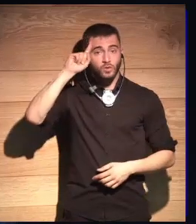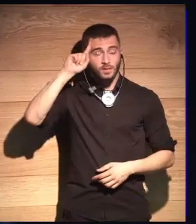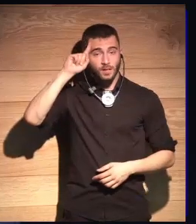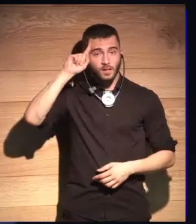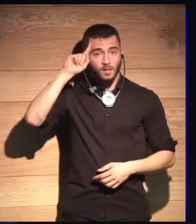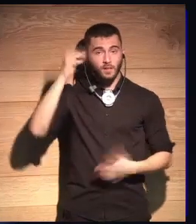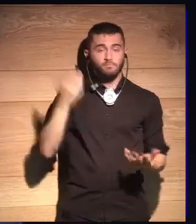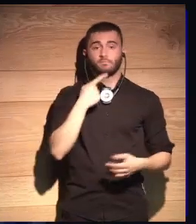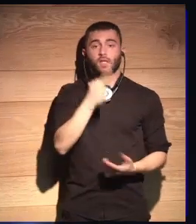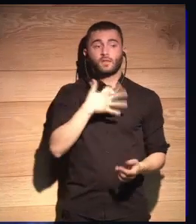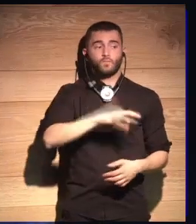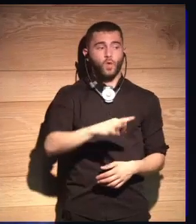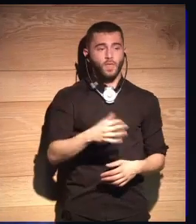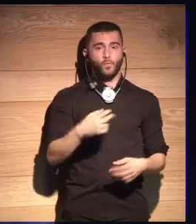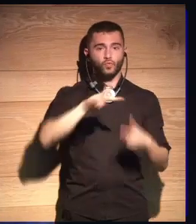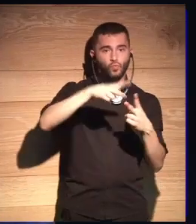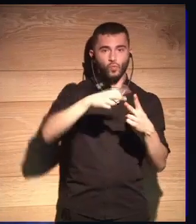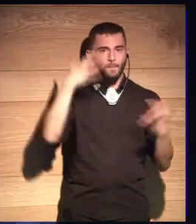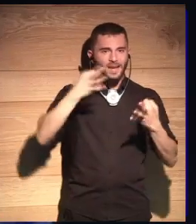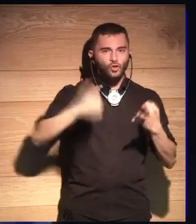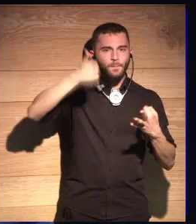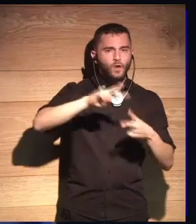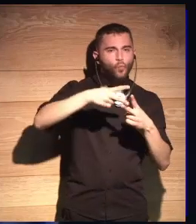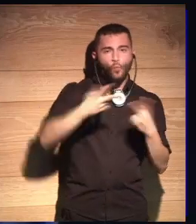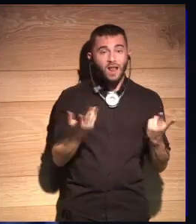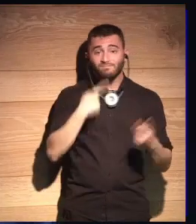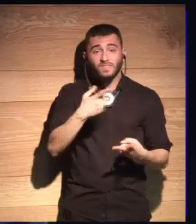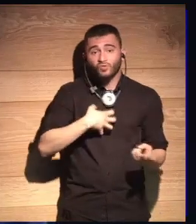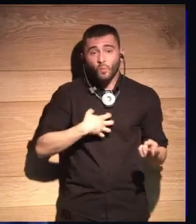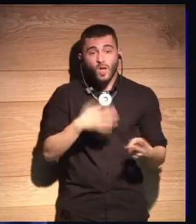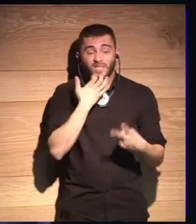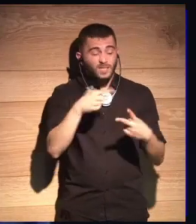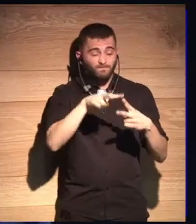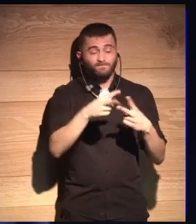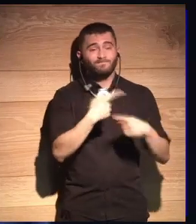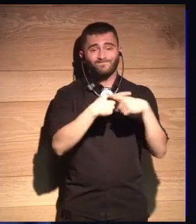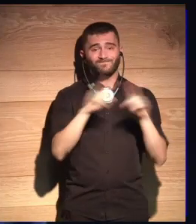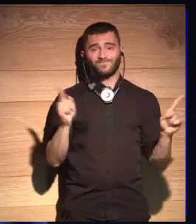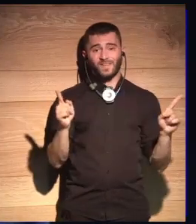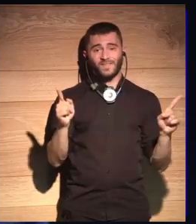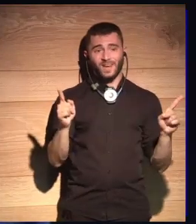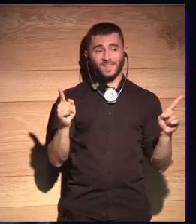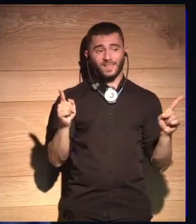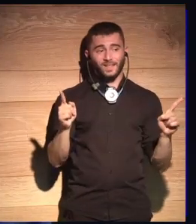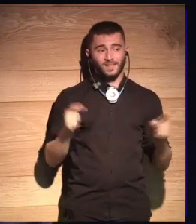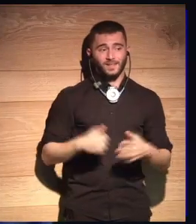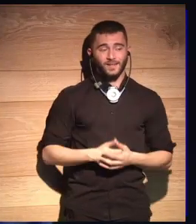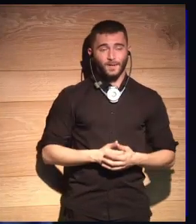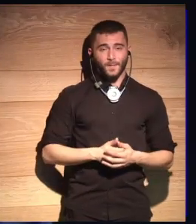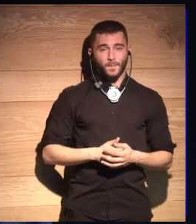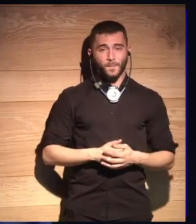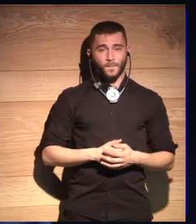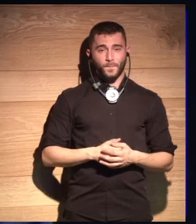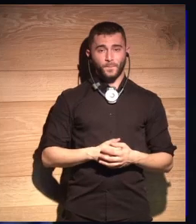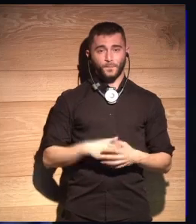dangerous when these things are sort of these are different ways in which an ideal of objectivity